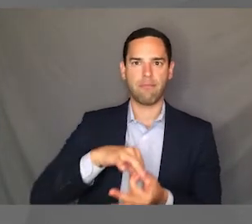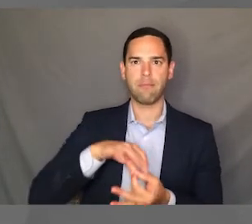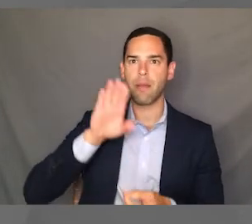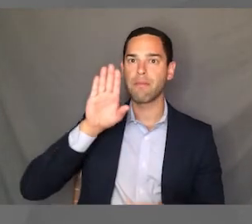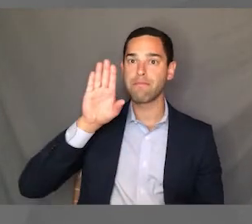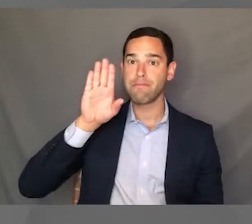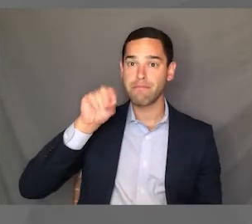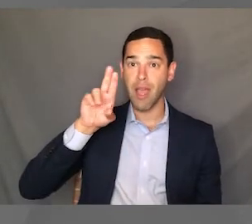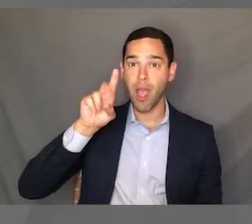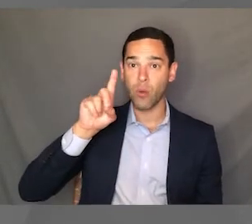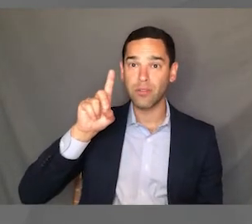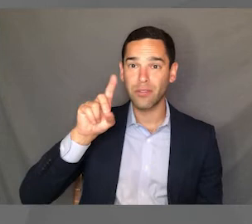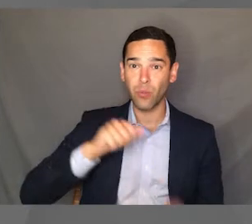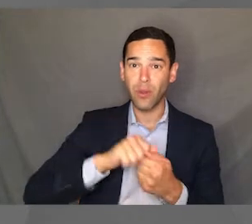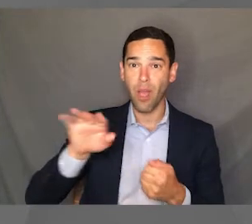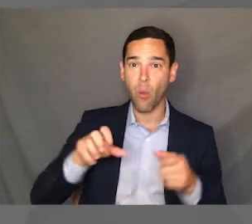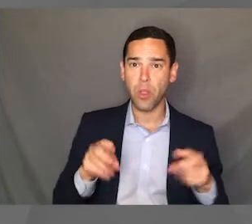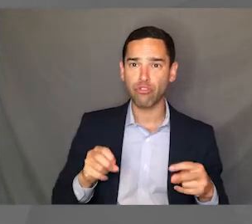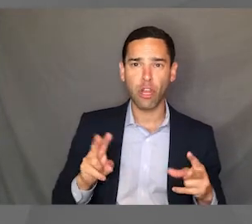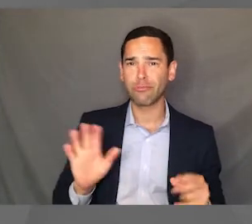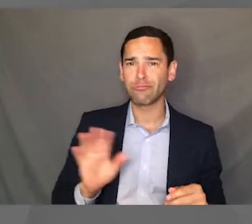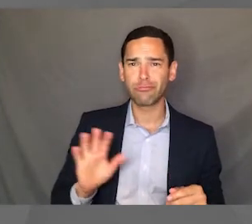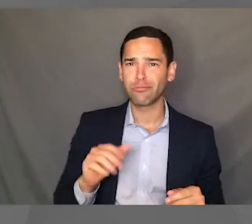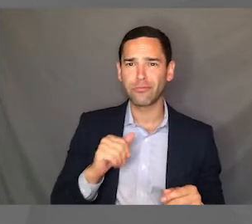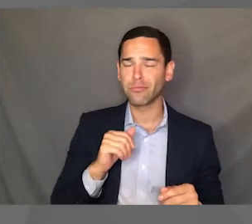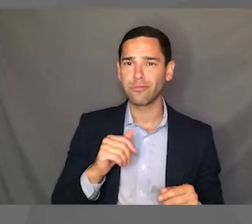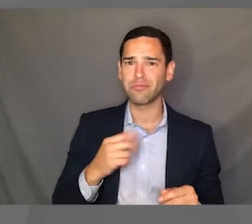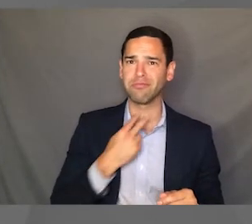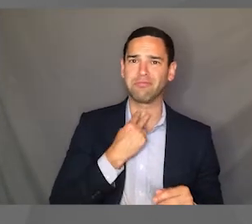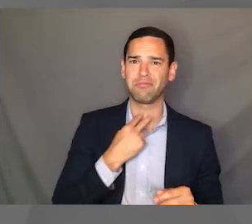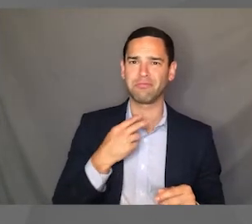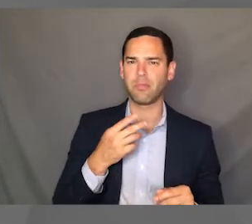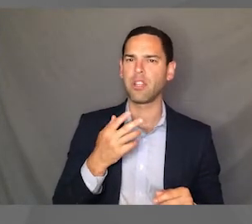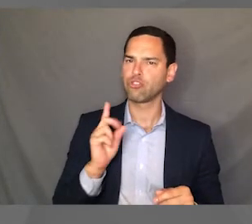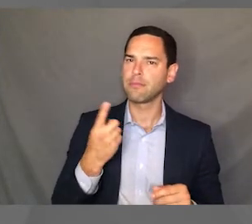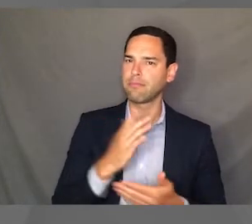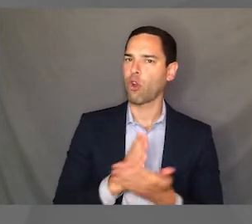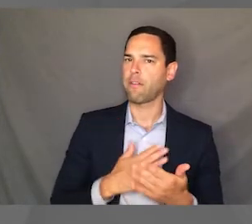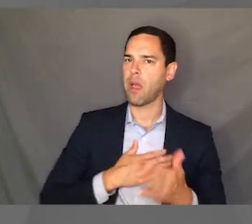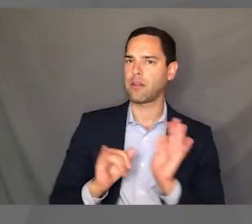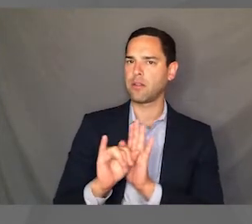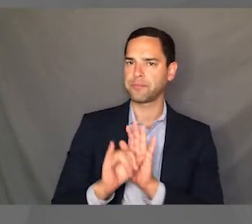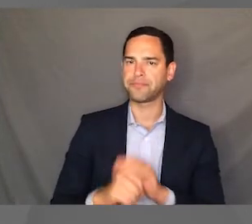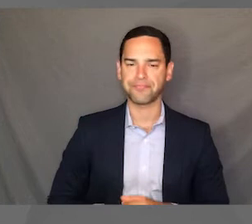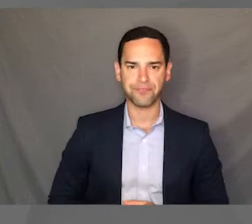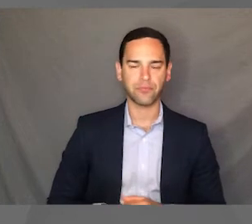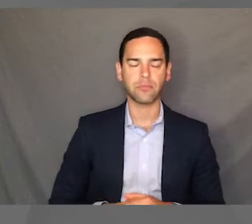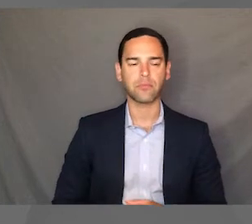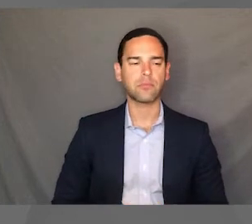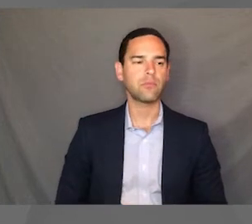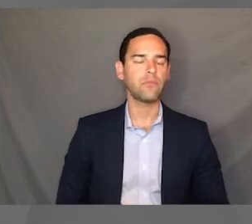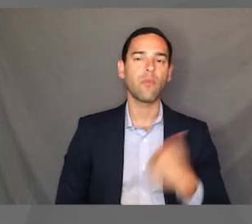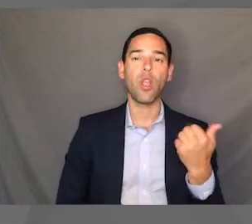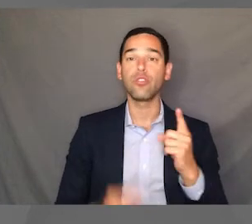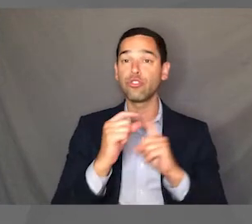type of punishment. It's just a part of who I am. And then other things would be just using terms that we really don't use anymore. You